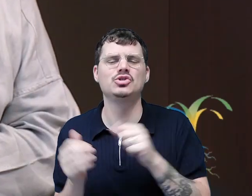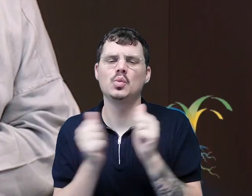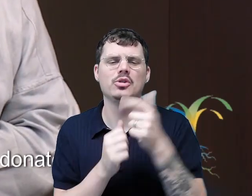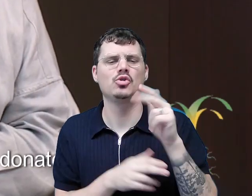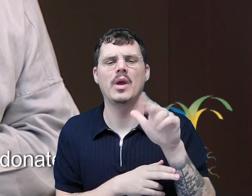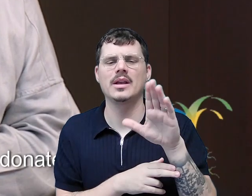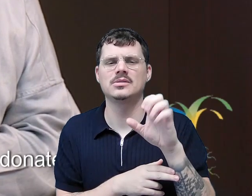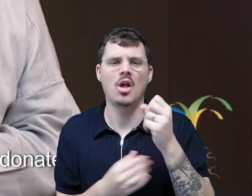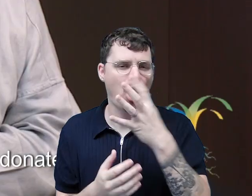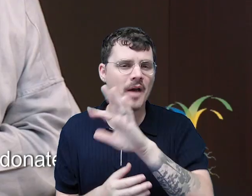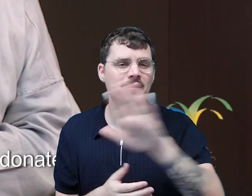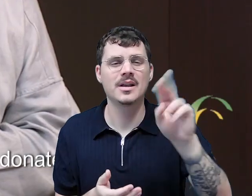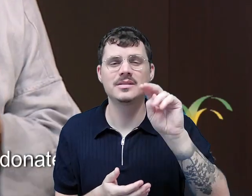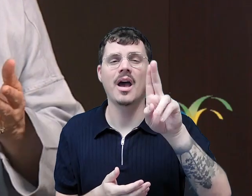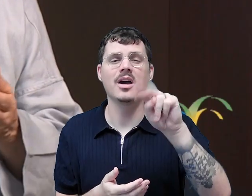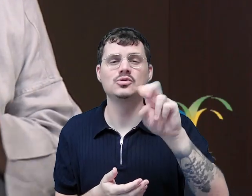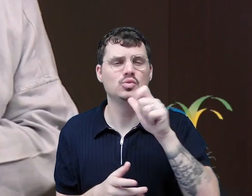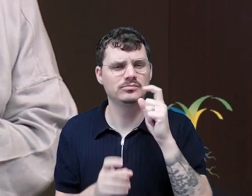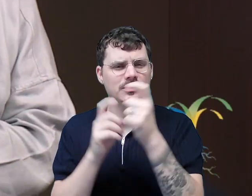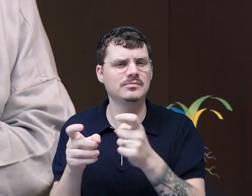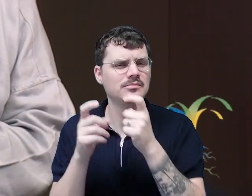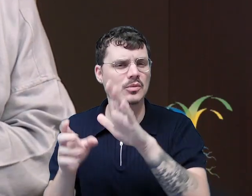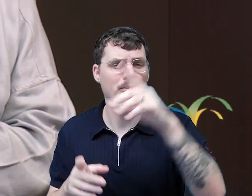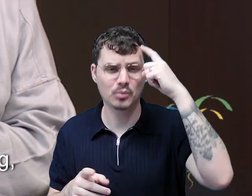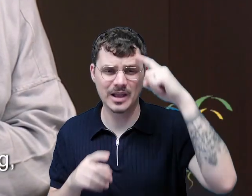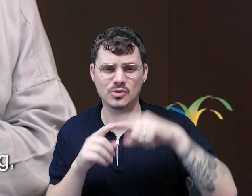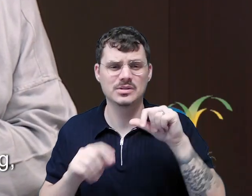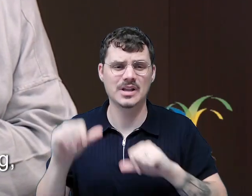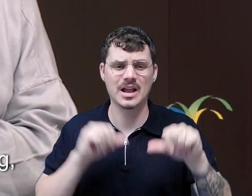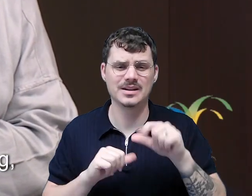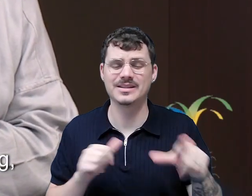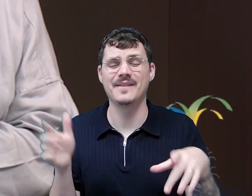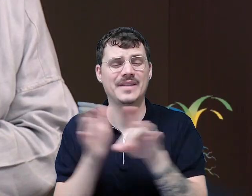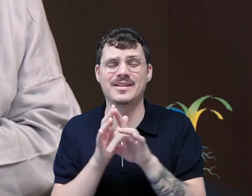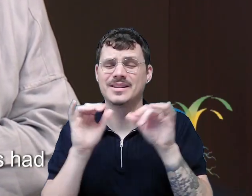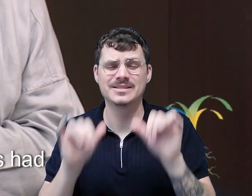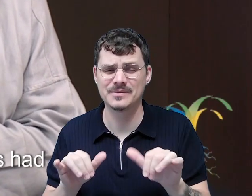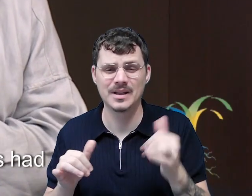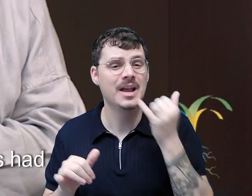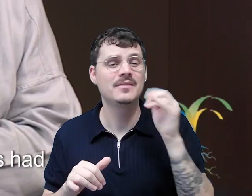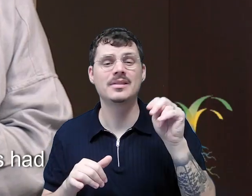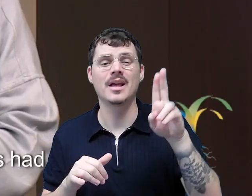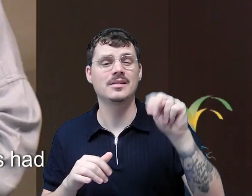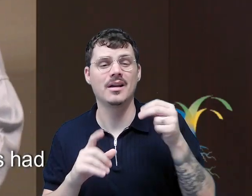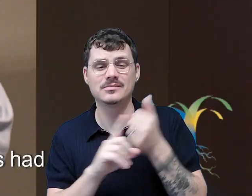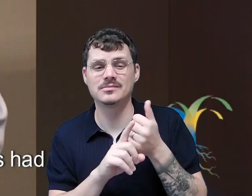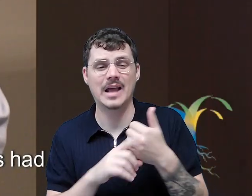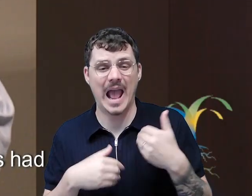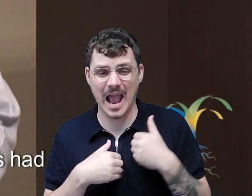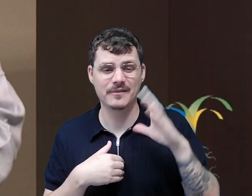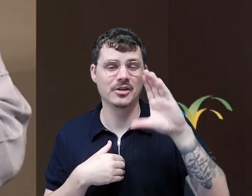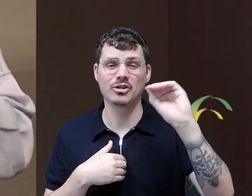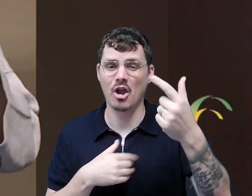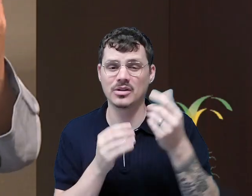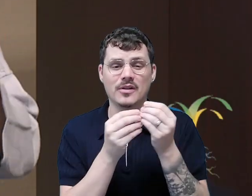Grace. It was a whole bunch of nuns that donated their brains to science. And they found the same thing. Whether or not one of those nuns